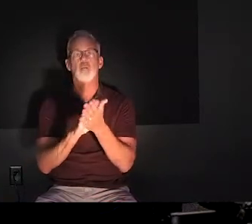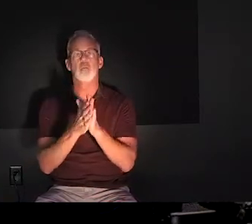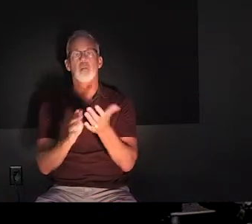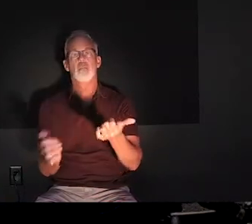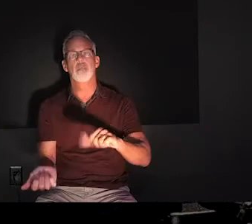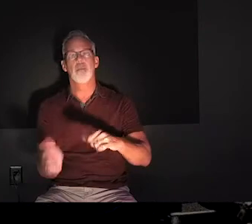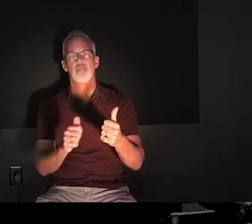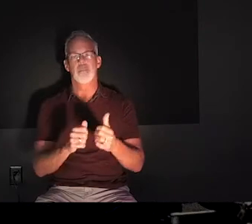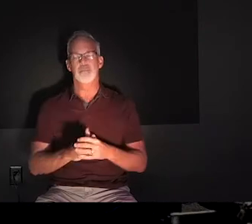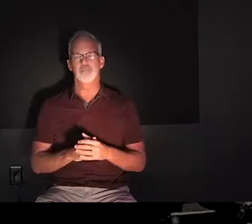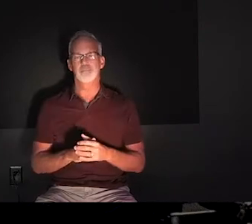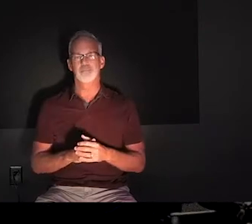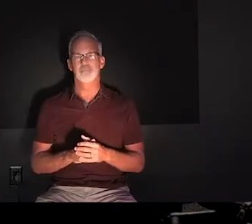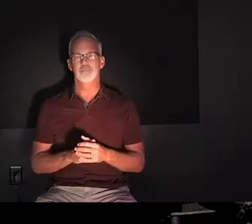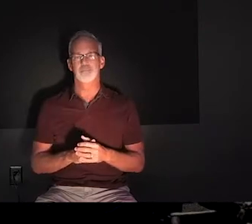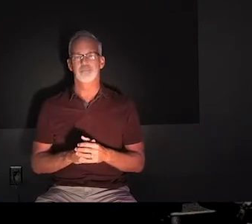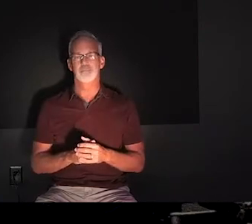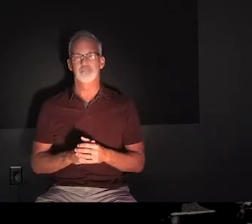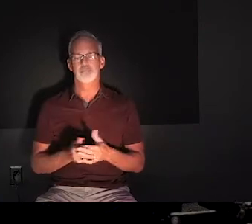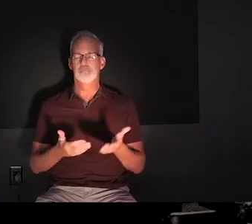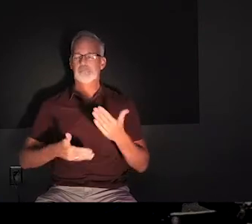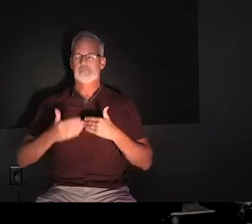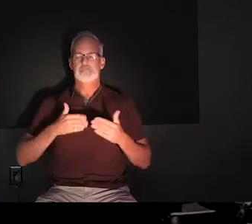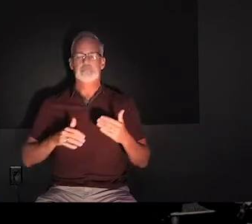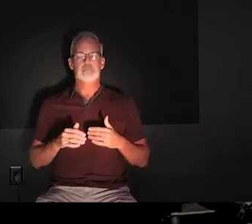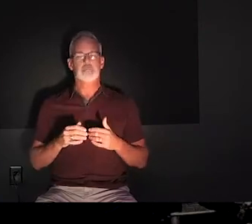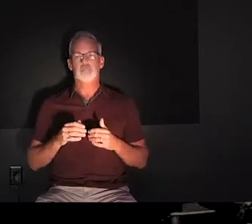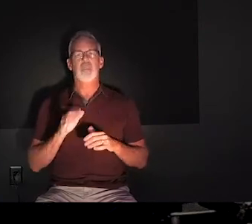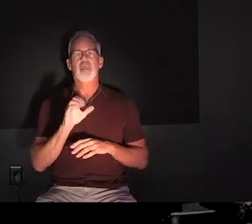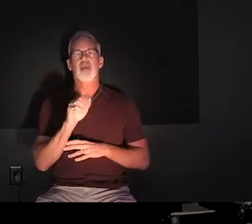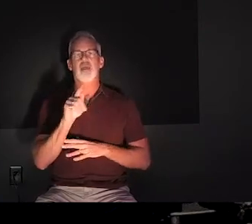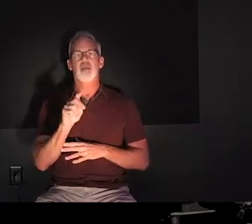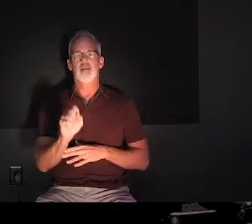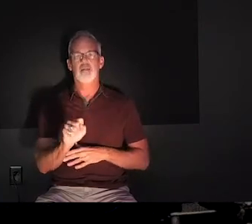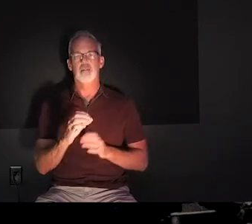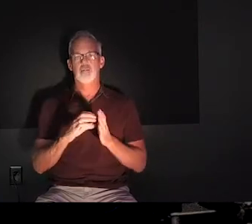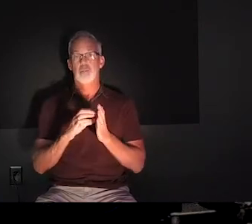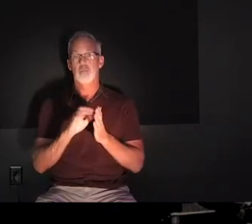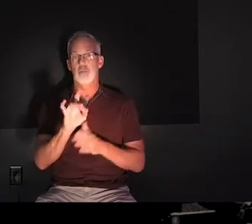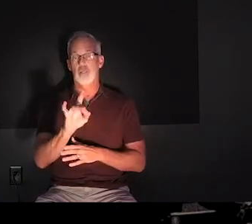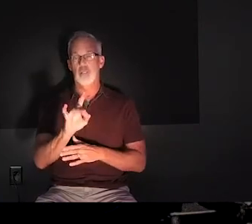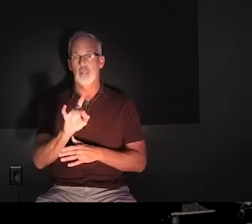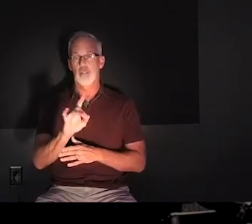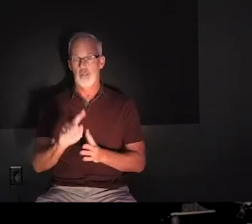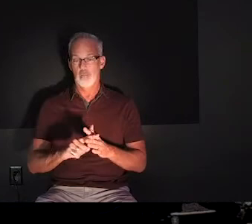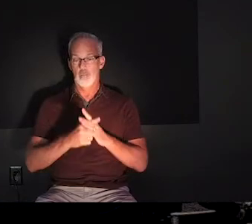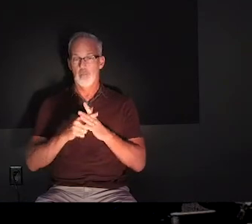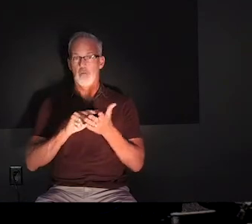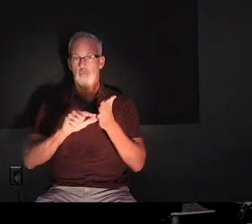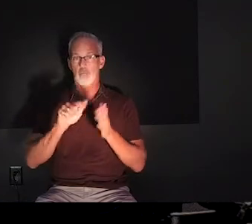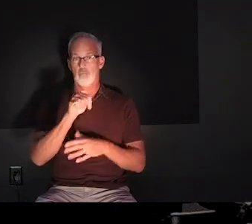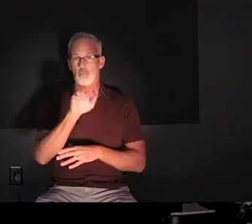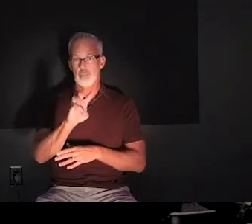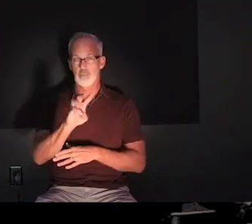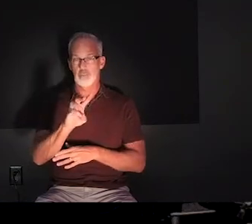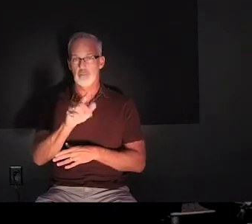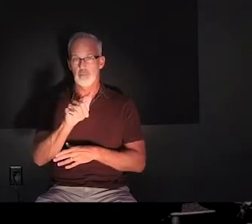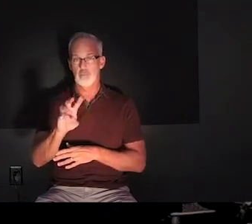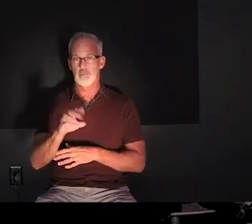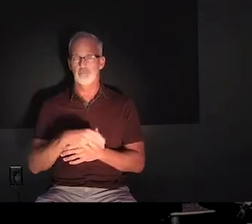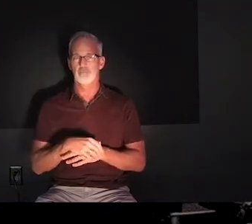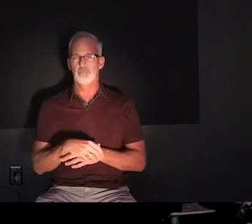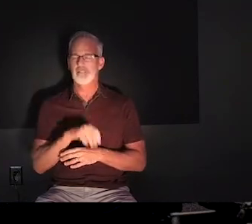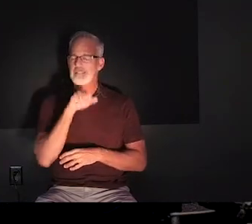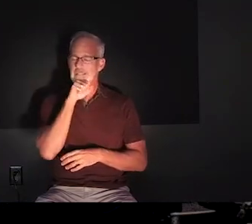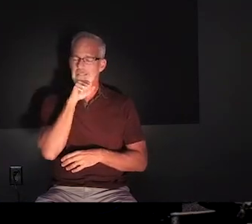baptized. But how does this happen in Acts chapter 8, beginning in verse 26? Don't we love the book of